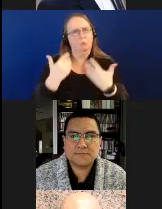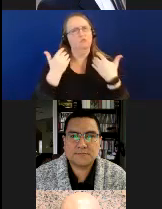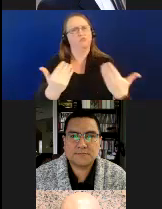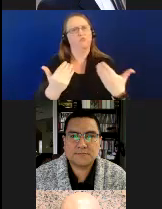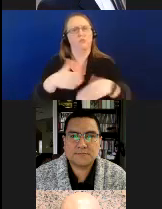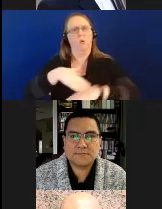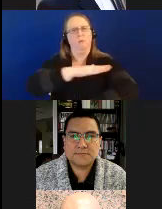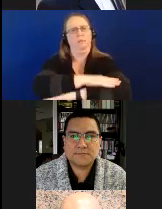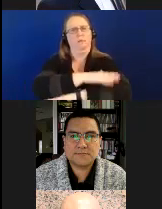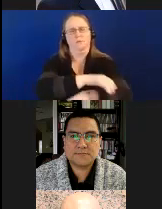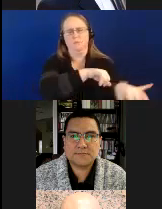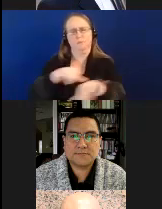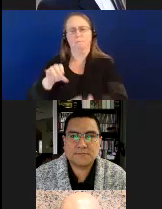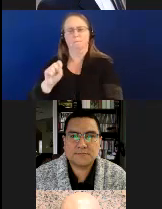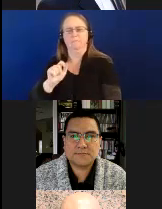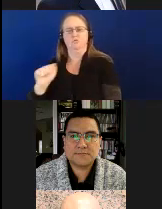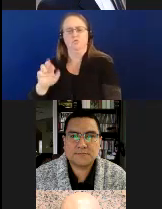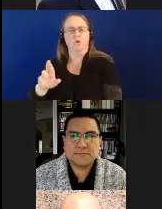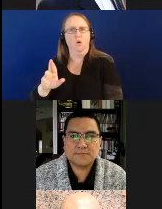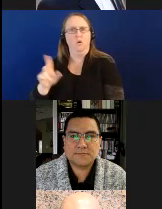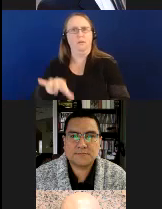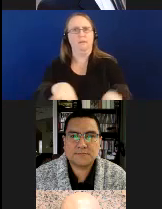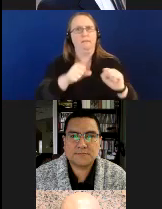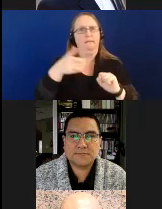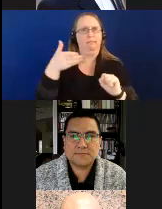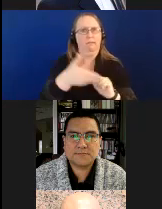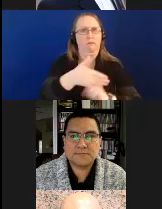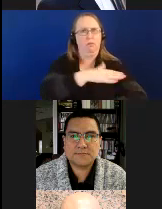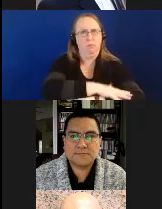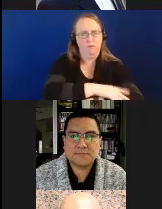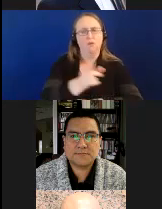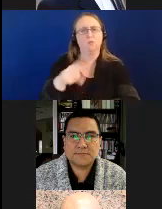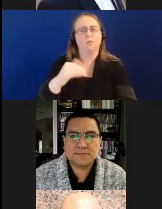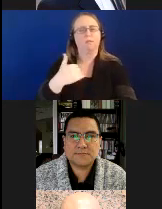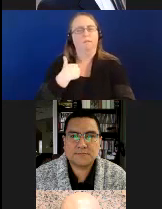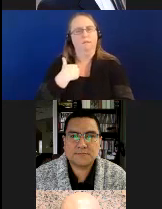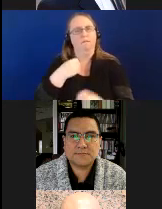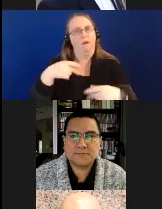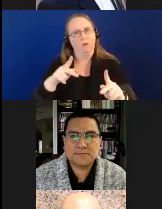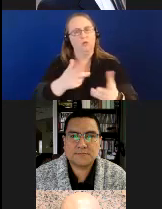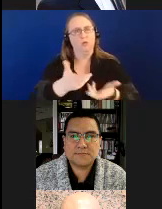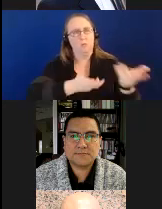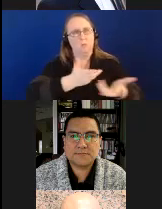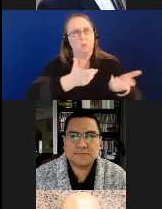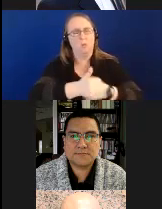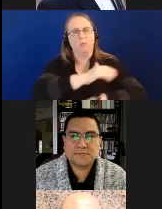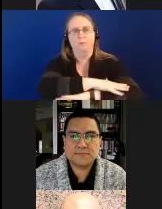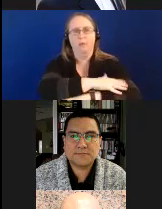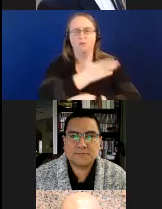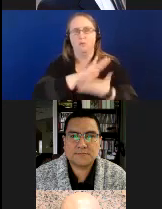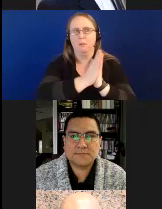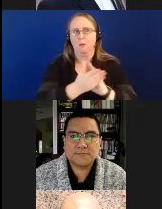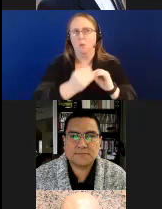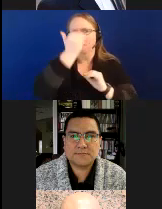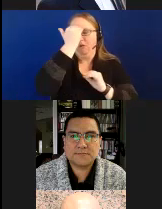platform as STAAR and then have your students take it on that platform, which gives them a chance to be able to interact with that platform